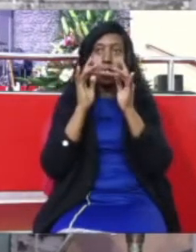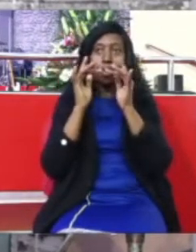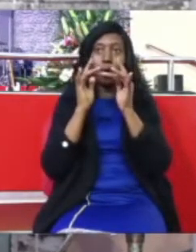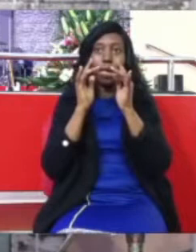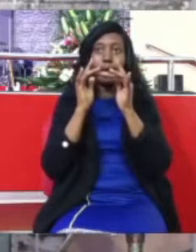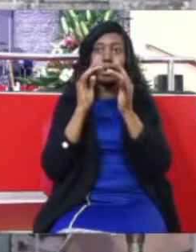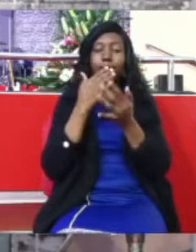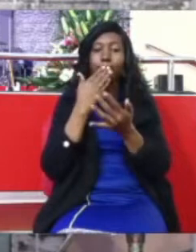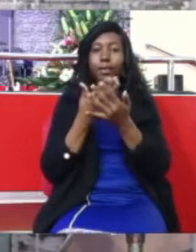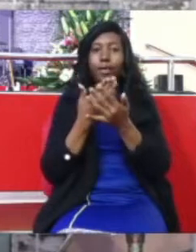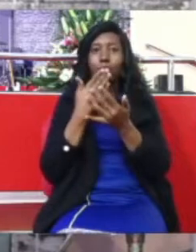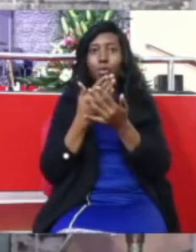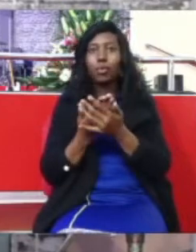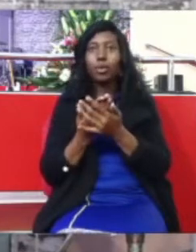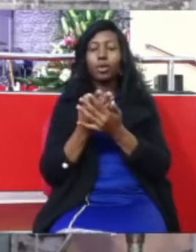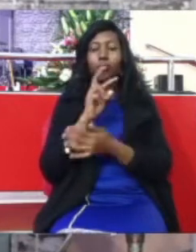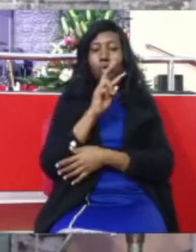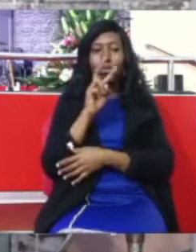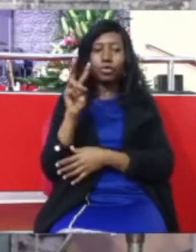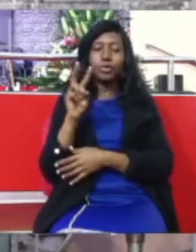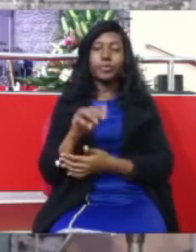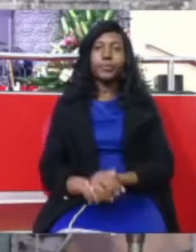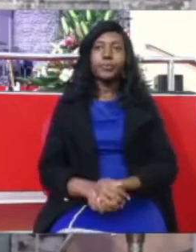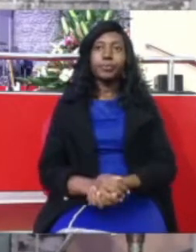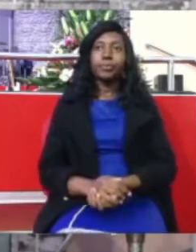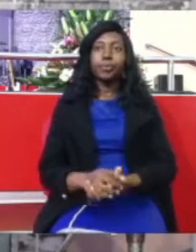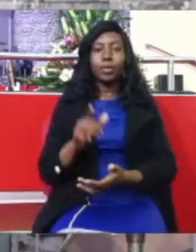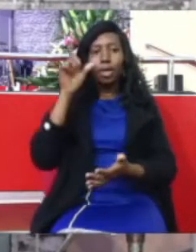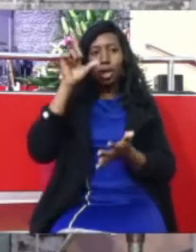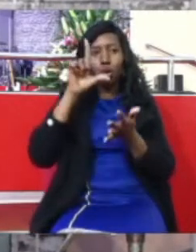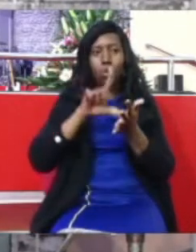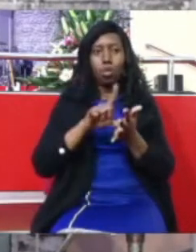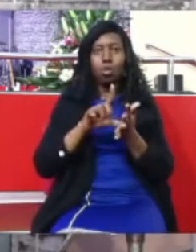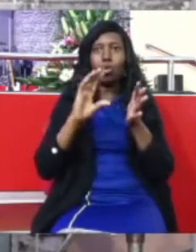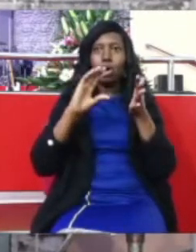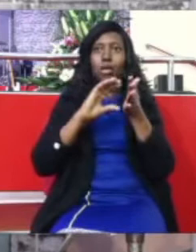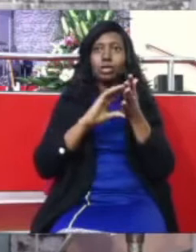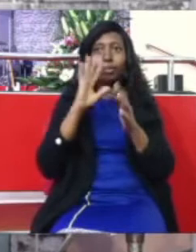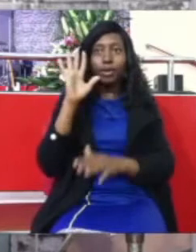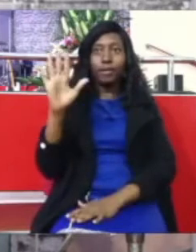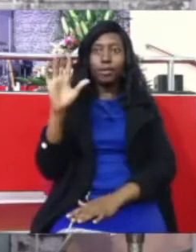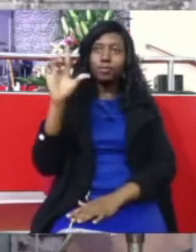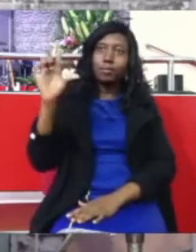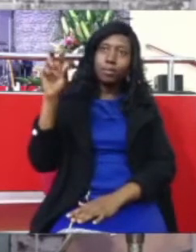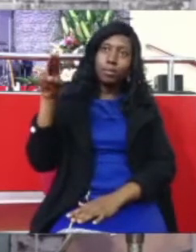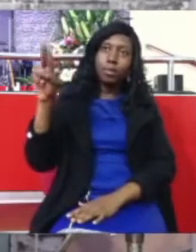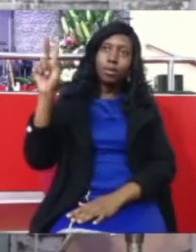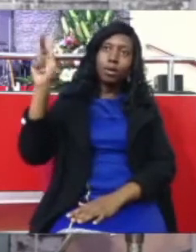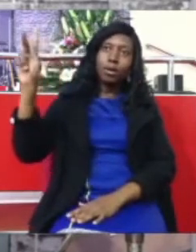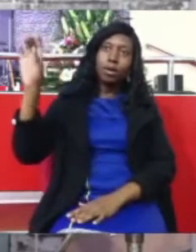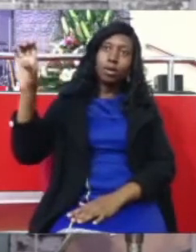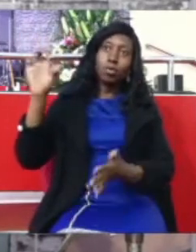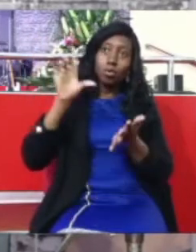for tuning in. We want to look at Luke chapter 5, which is our key scripture this year.